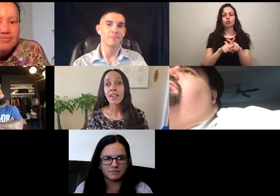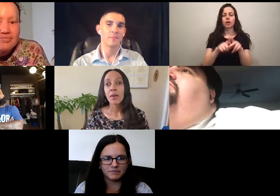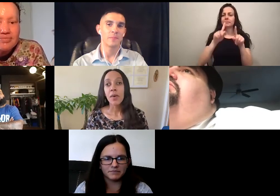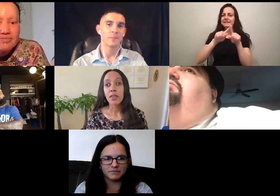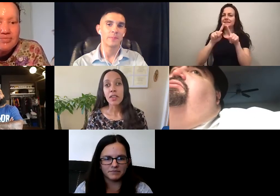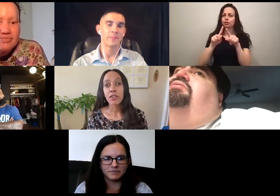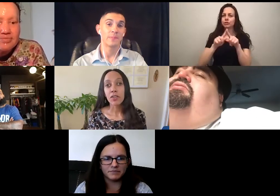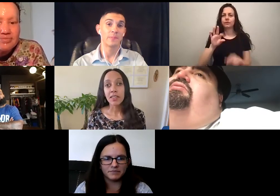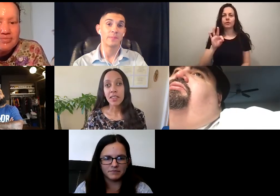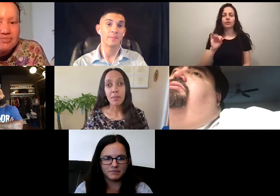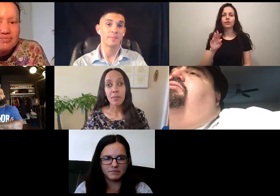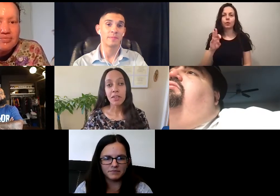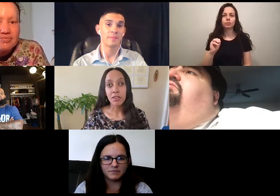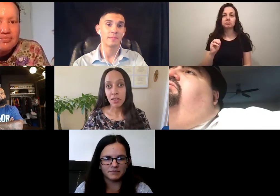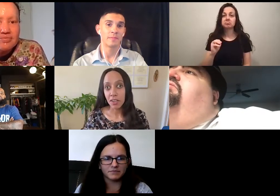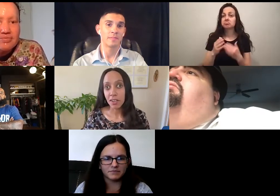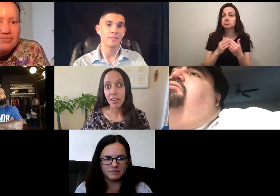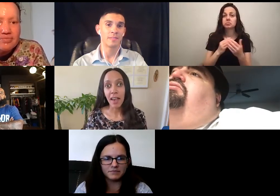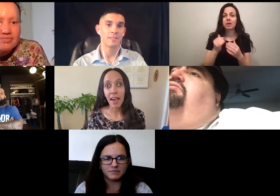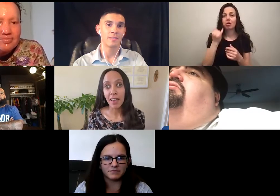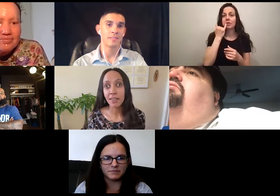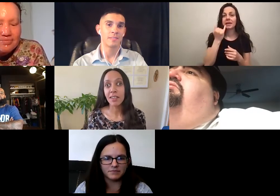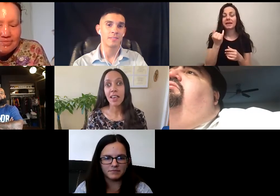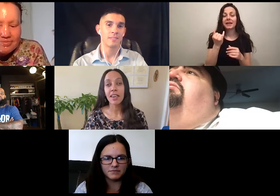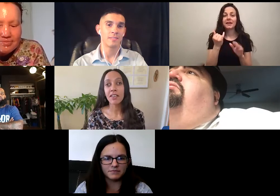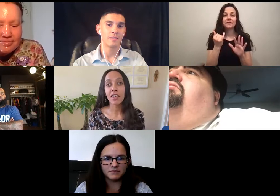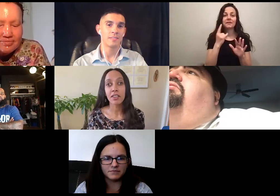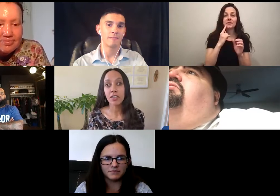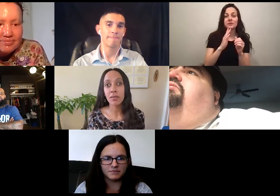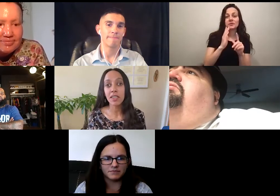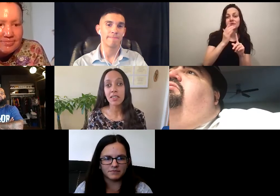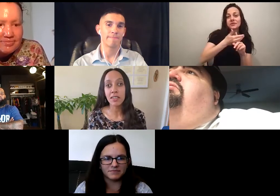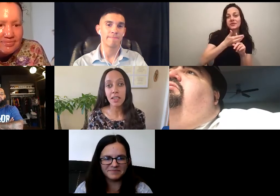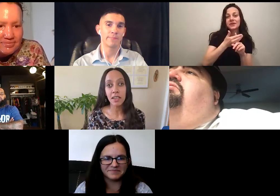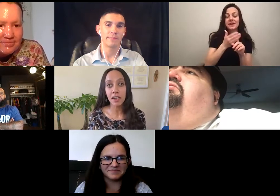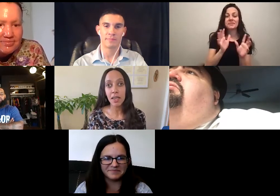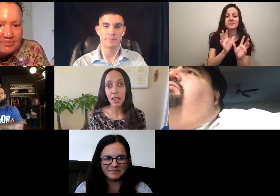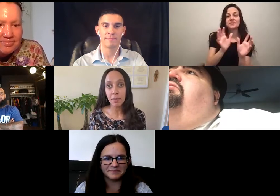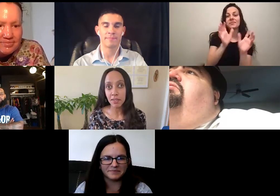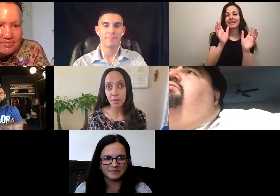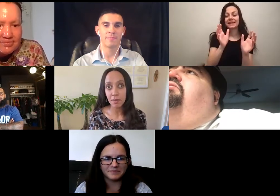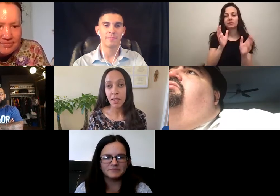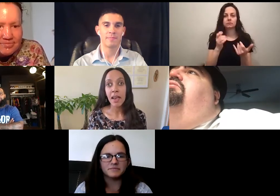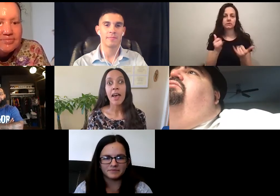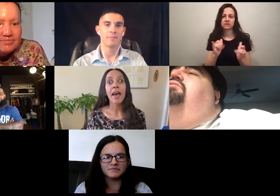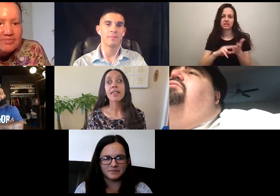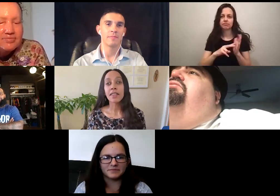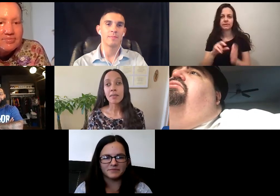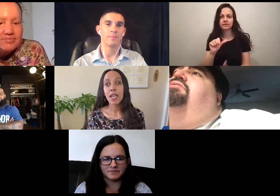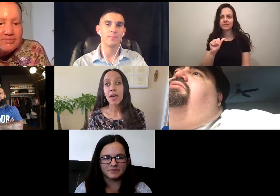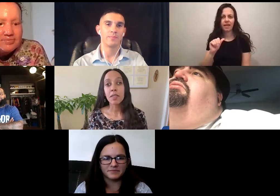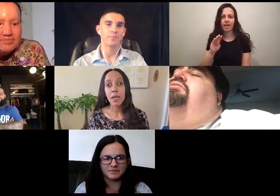and whether you dress it up with sugar or hats and other costumes, it's still going to be ableism.